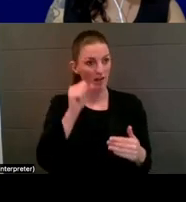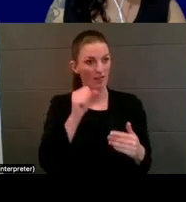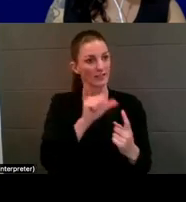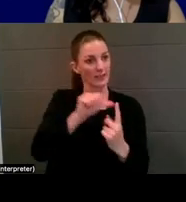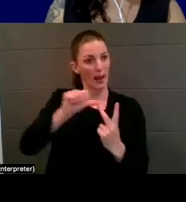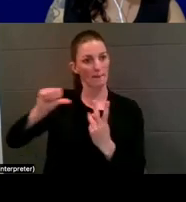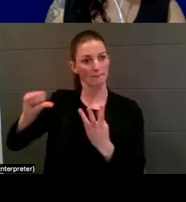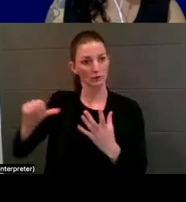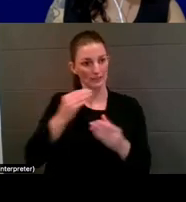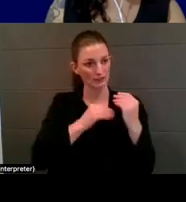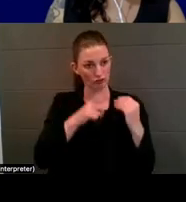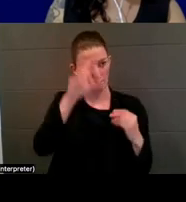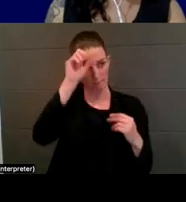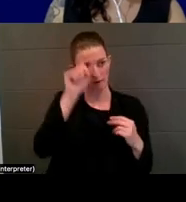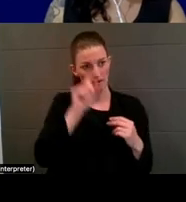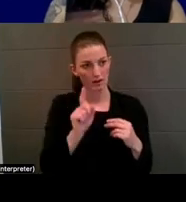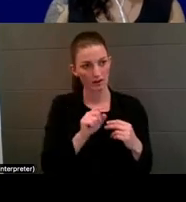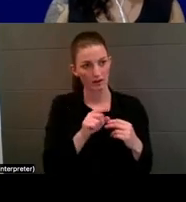remember what they are?